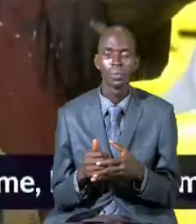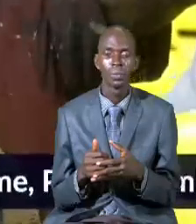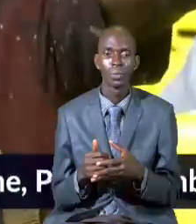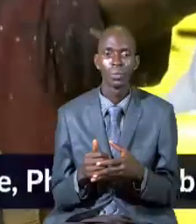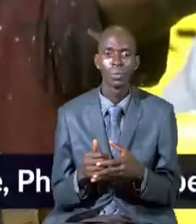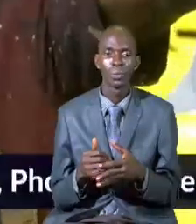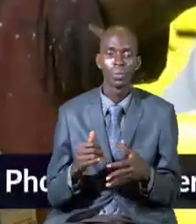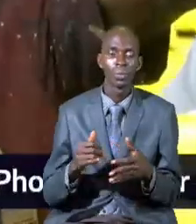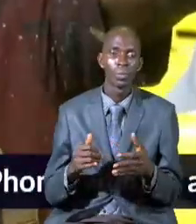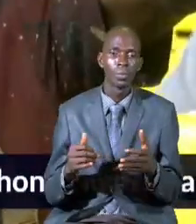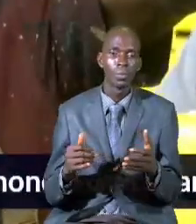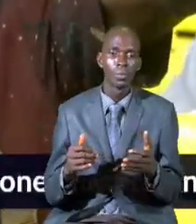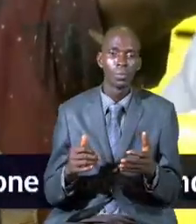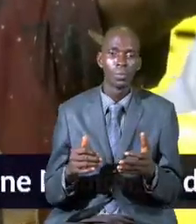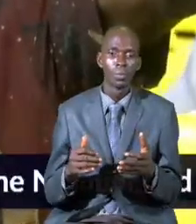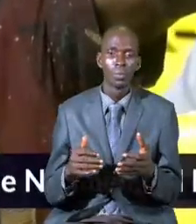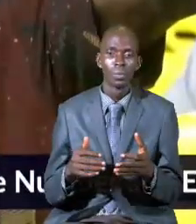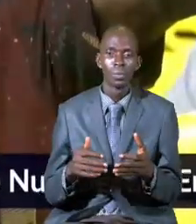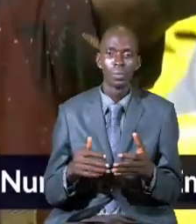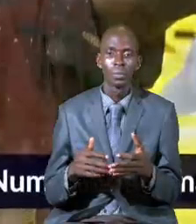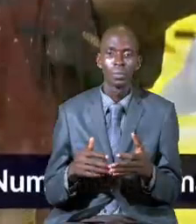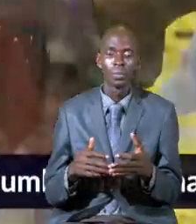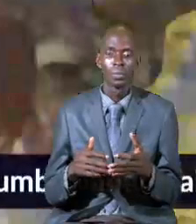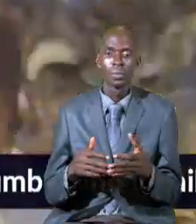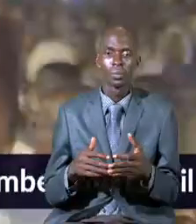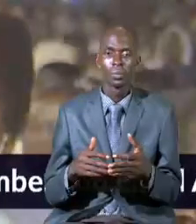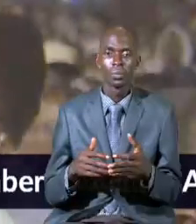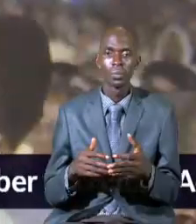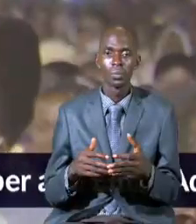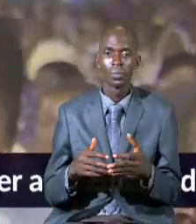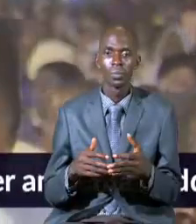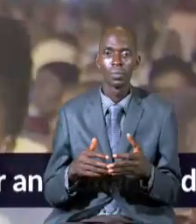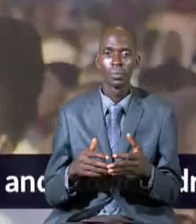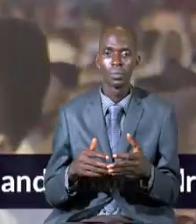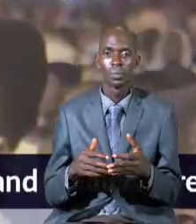miracle power of God can come to the congregation.